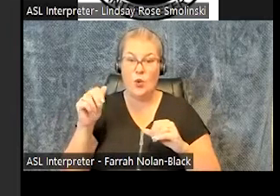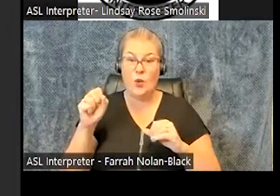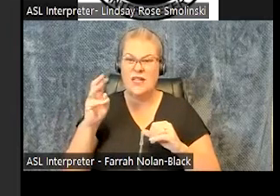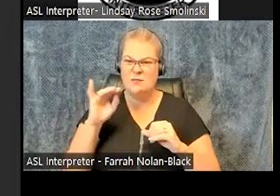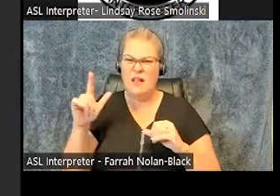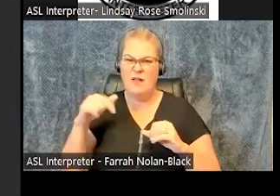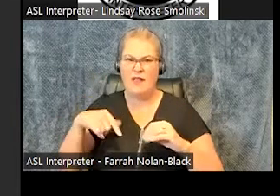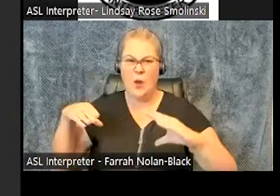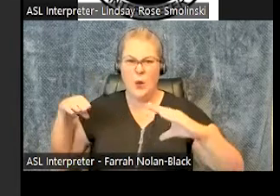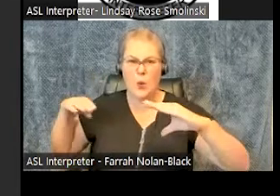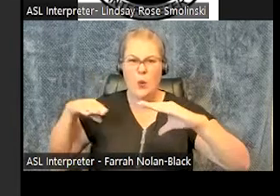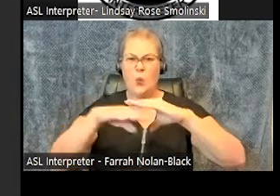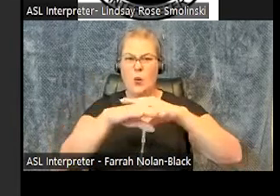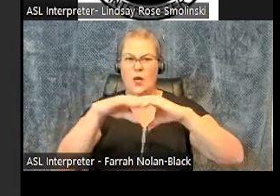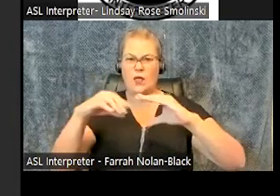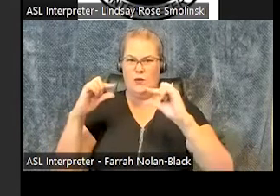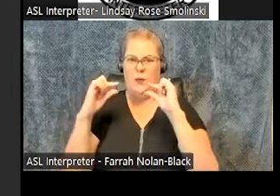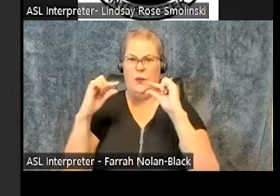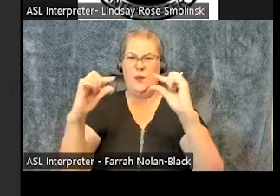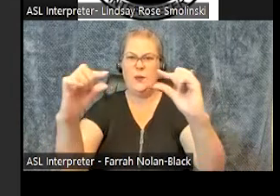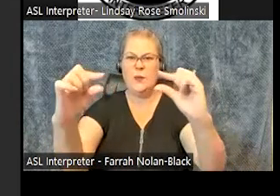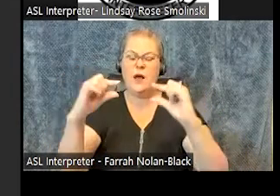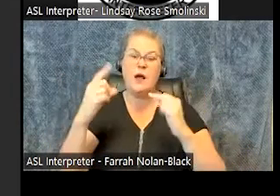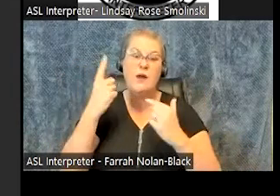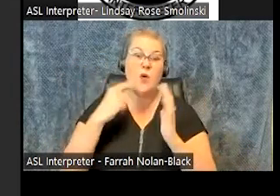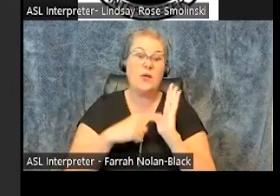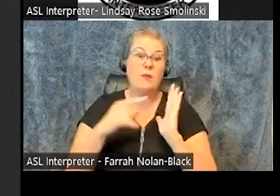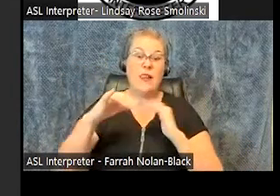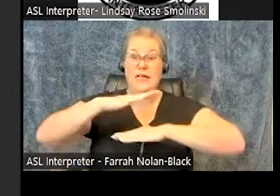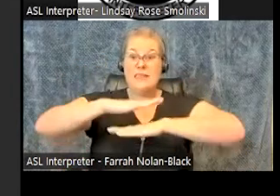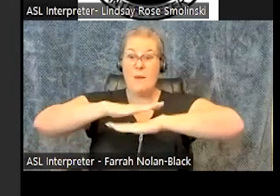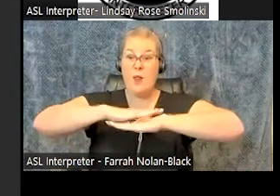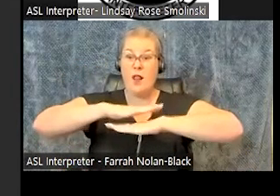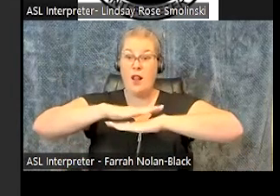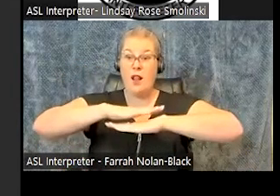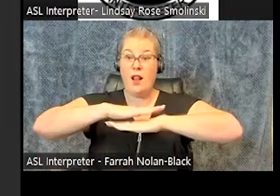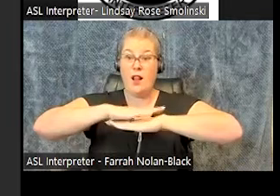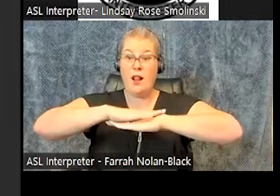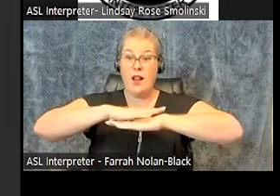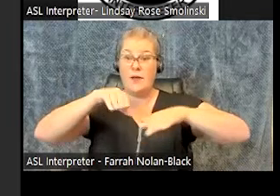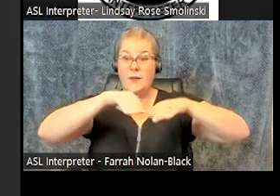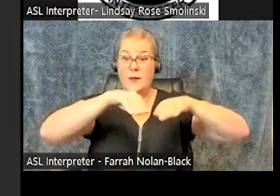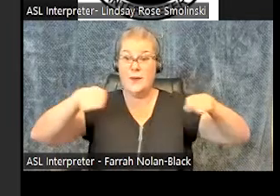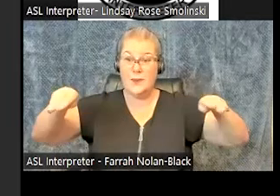So these are the examples of like tabletops that are coming right off the mill.